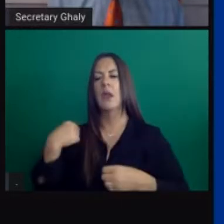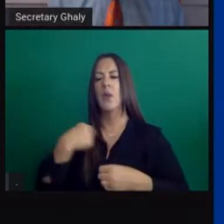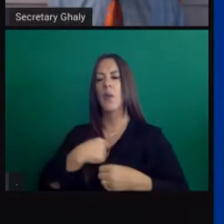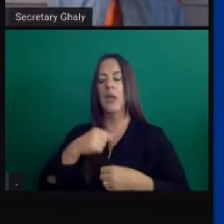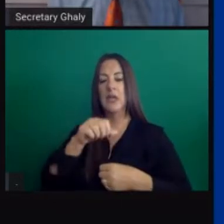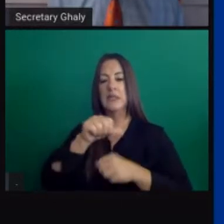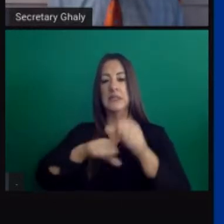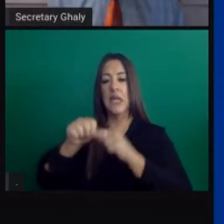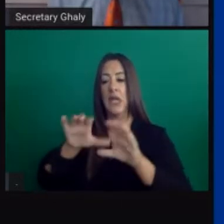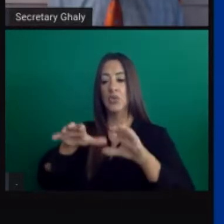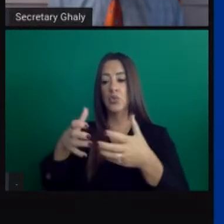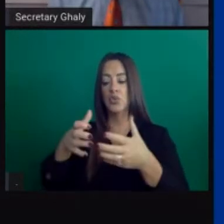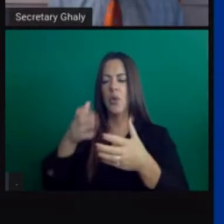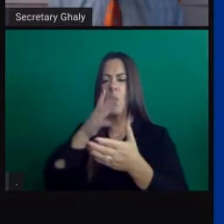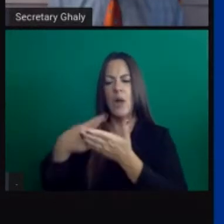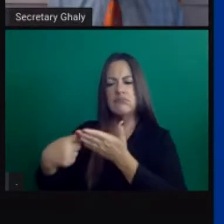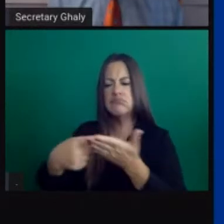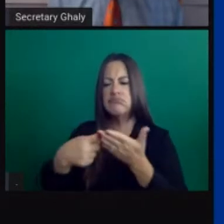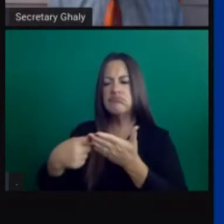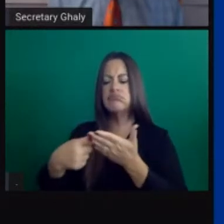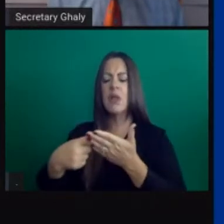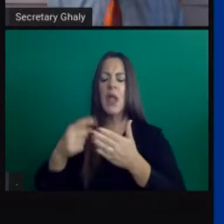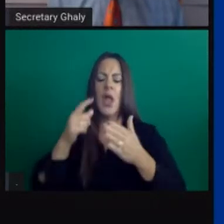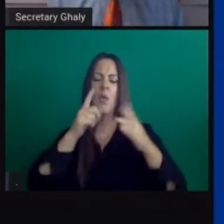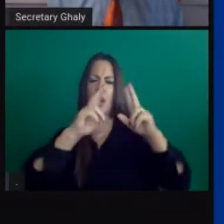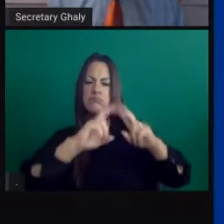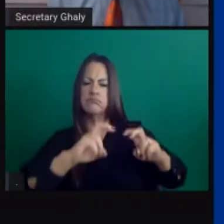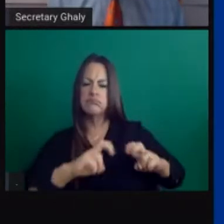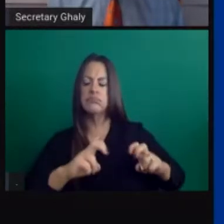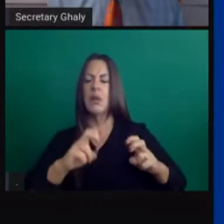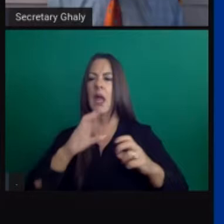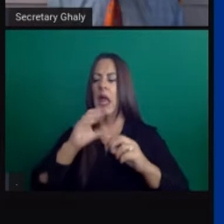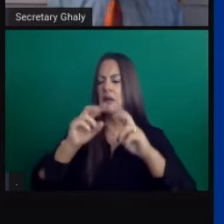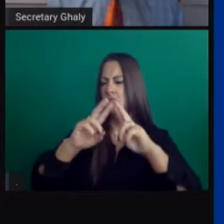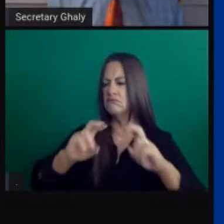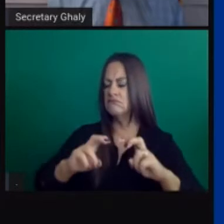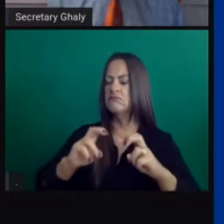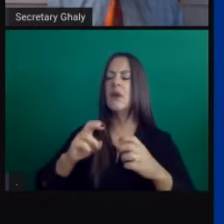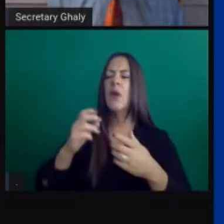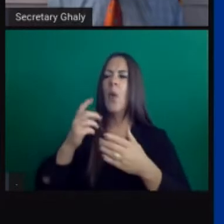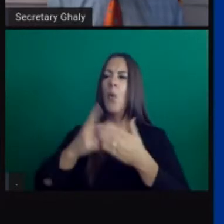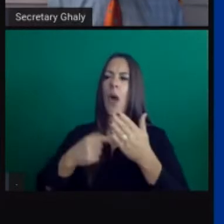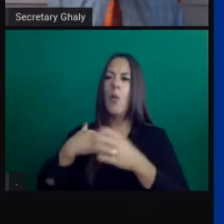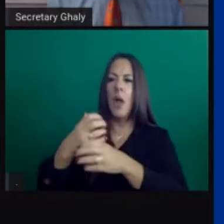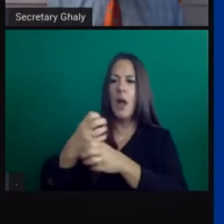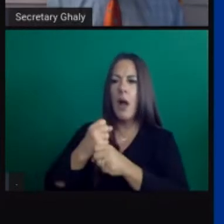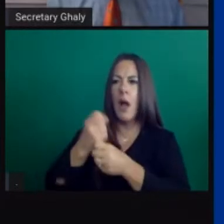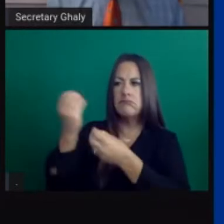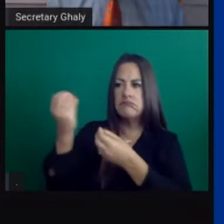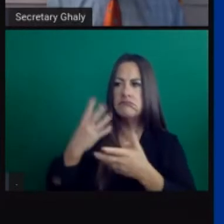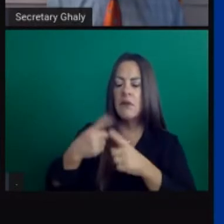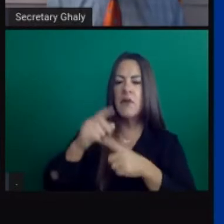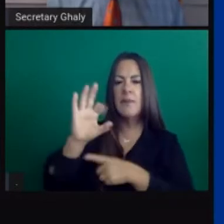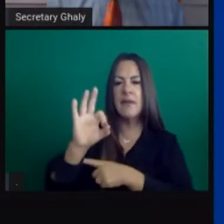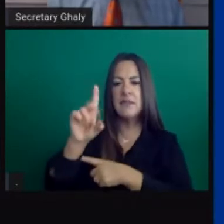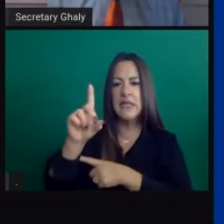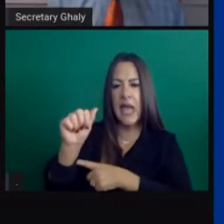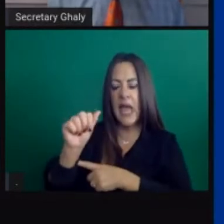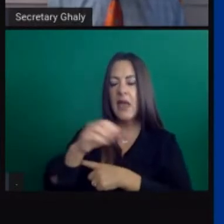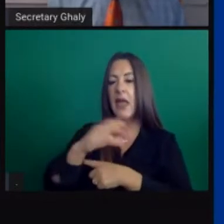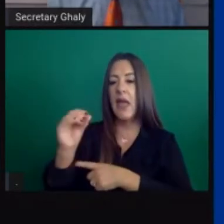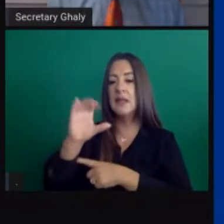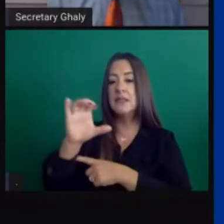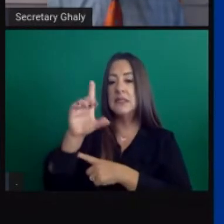it, to synthesize the information that we've received in conversations with the CDC and FDA and make a